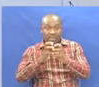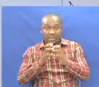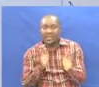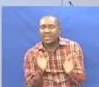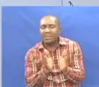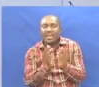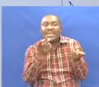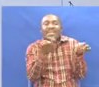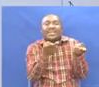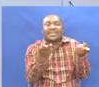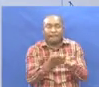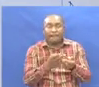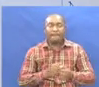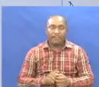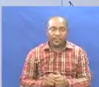that speed up